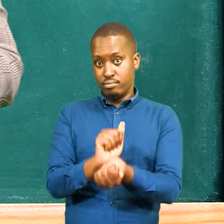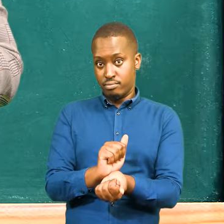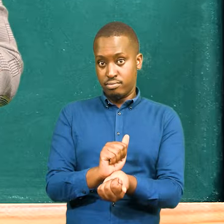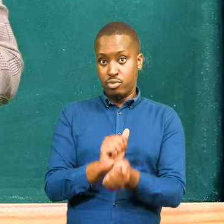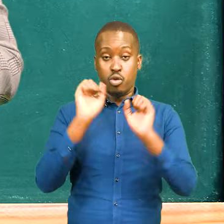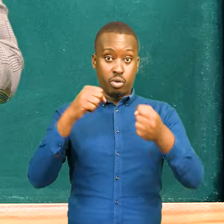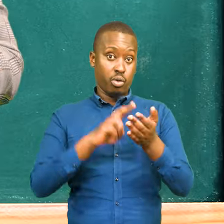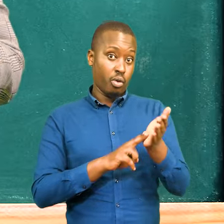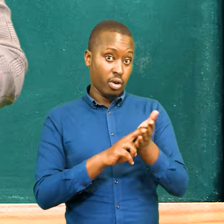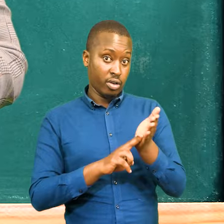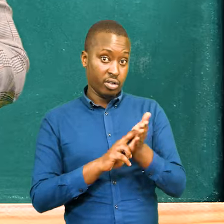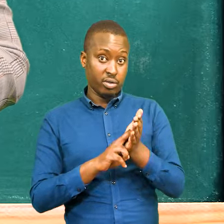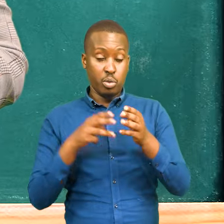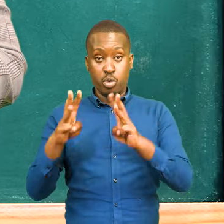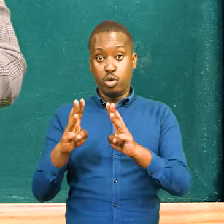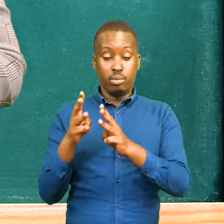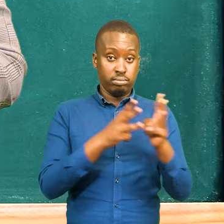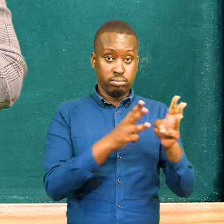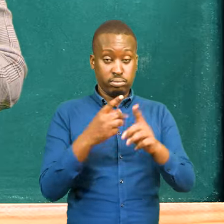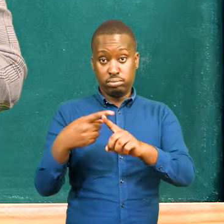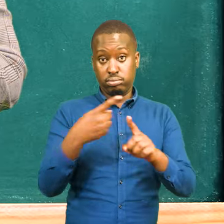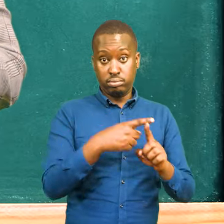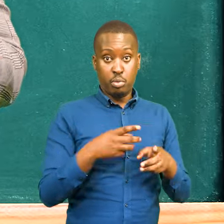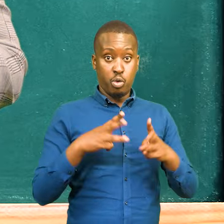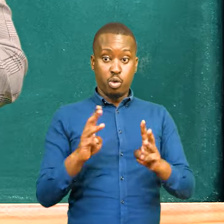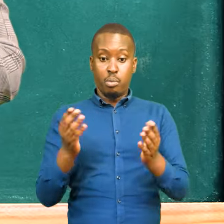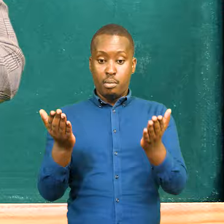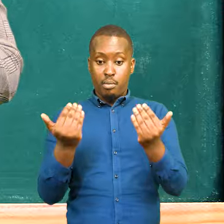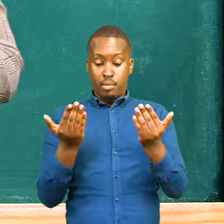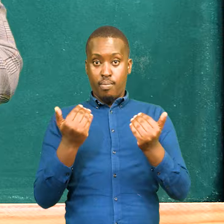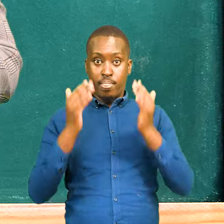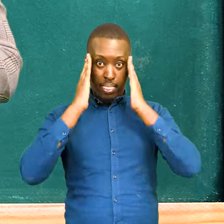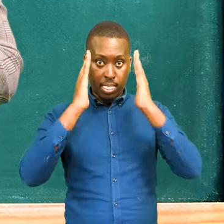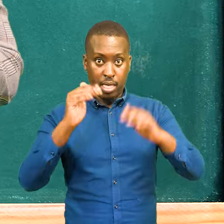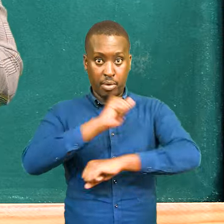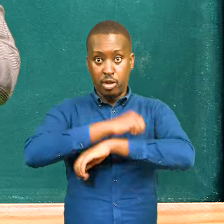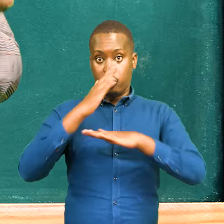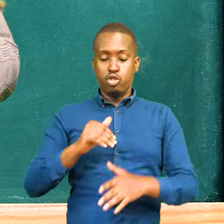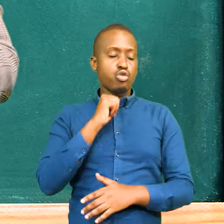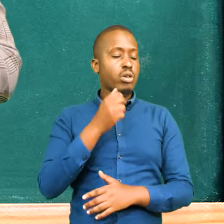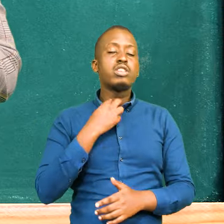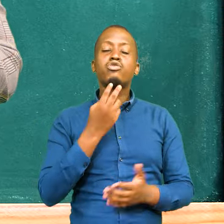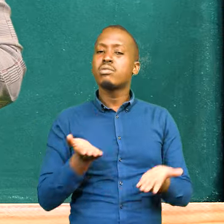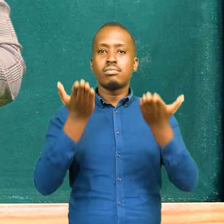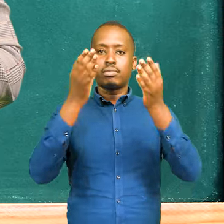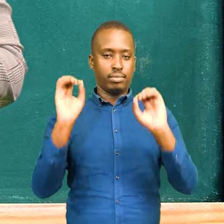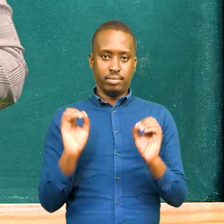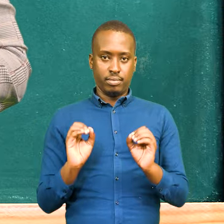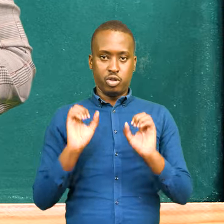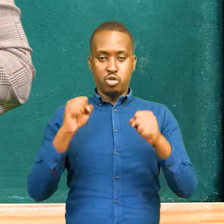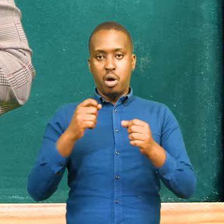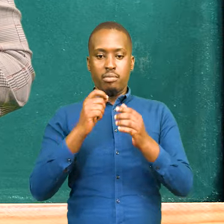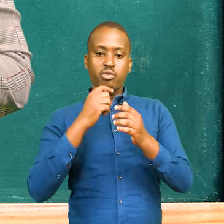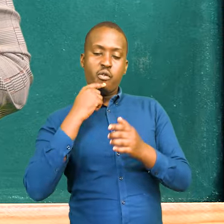You can also use a call and response strategy to grab your students' attention without raising your voice. You will call